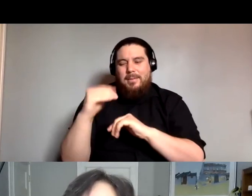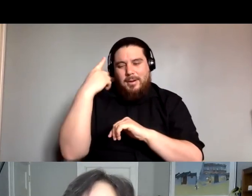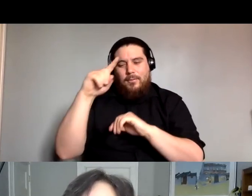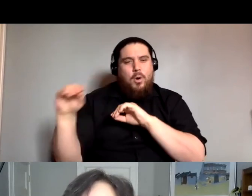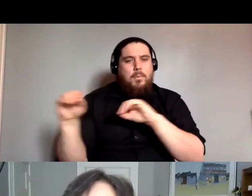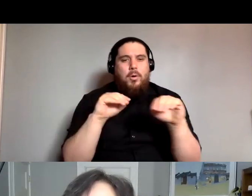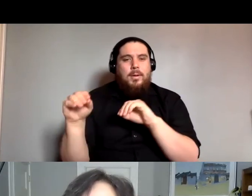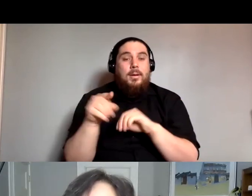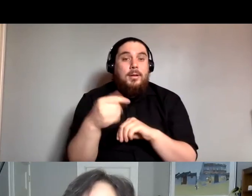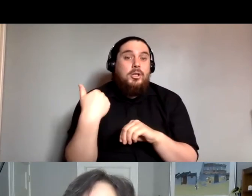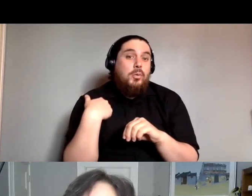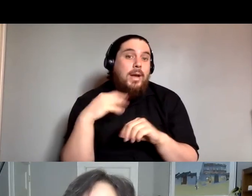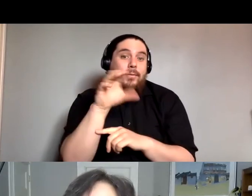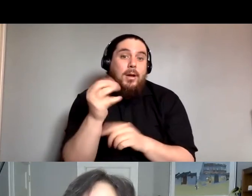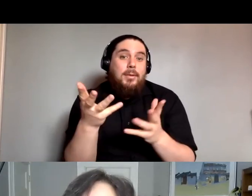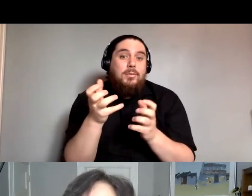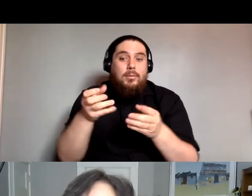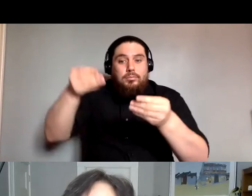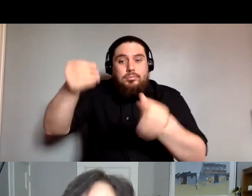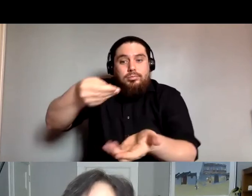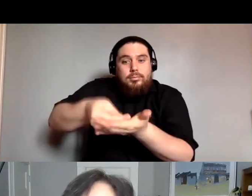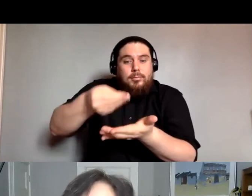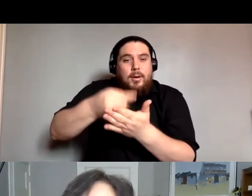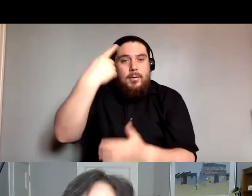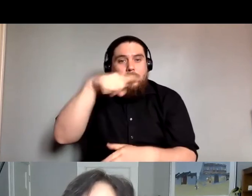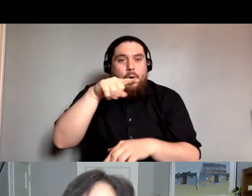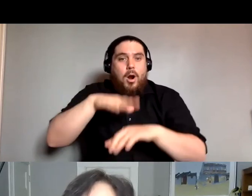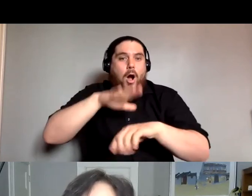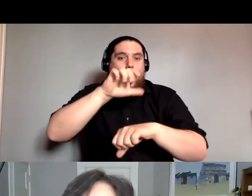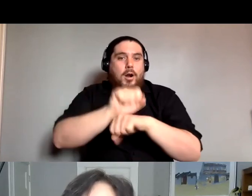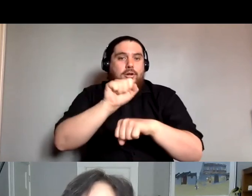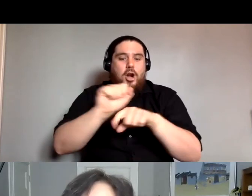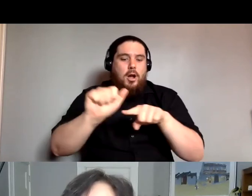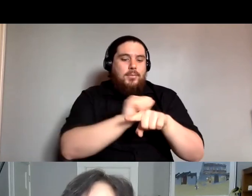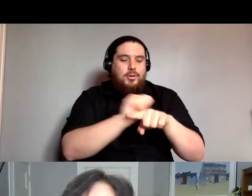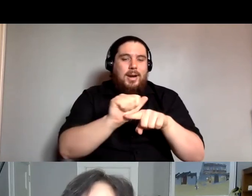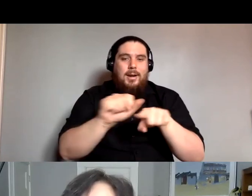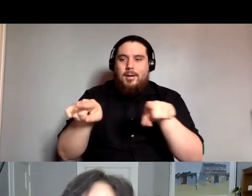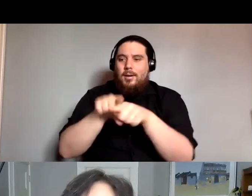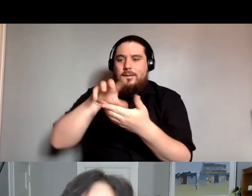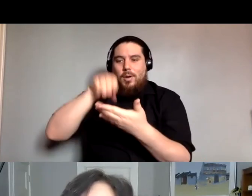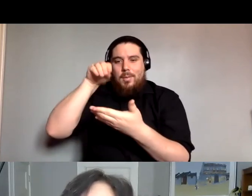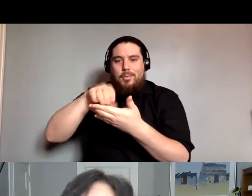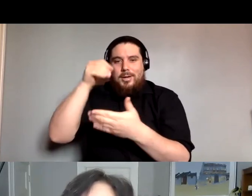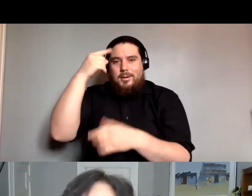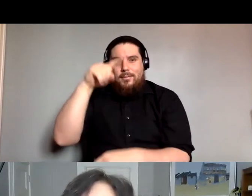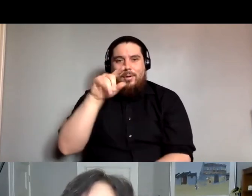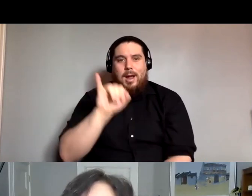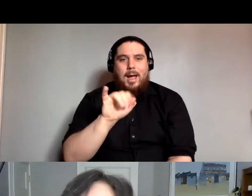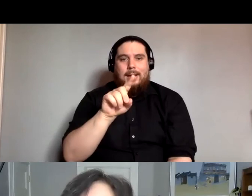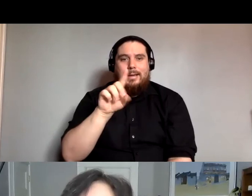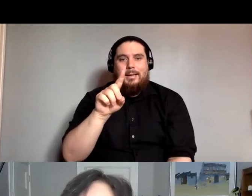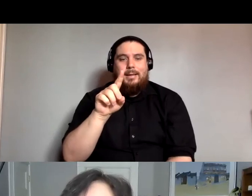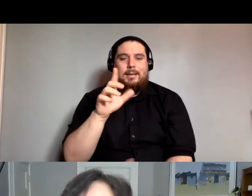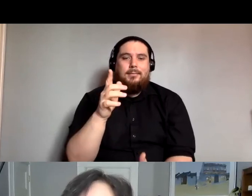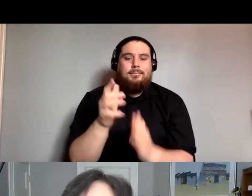for companies to invest in on-the-job training and apprenticeships for IDD talent, not just autism,